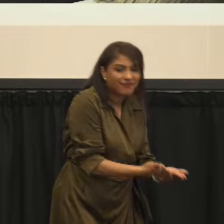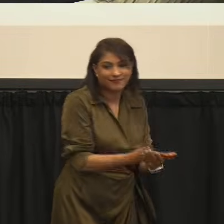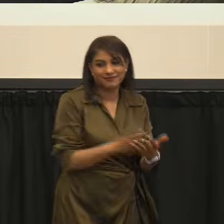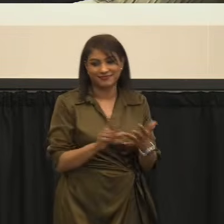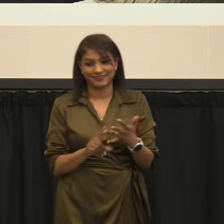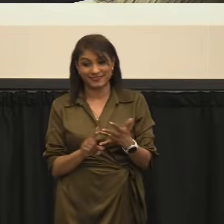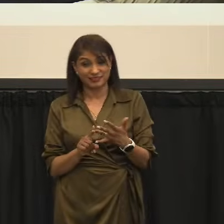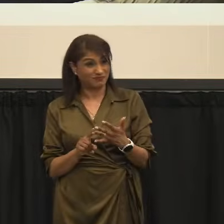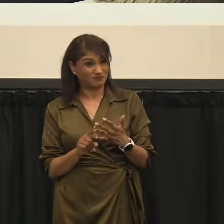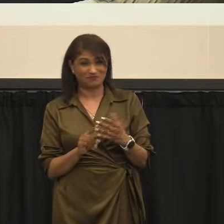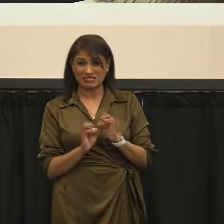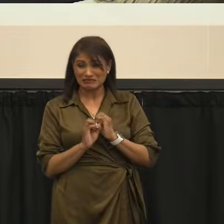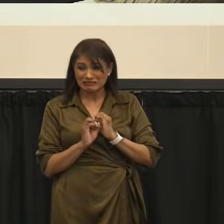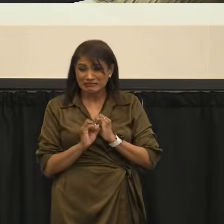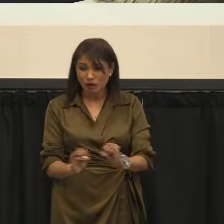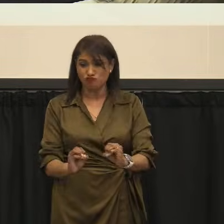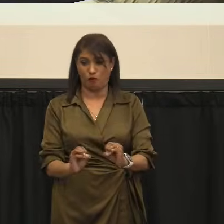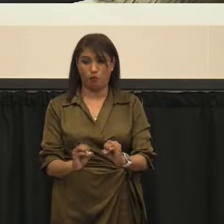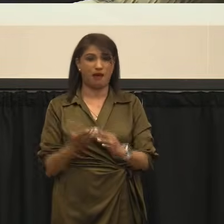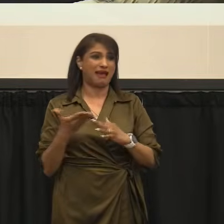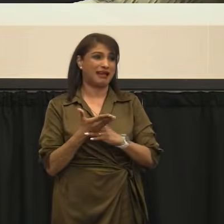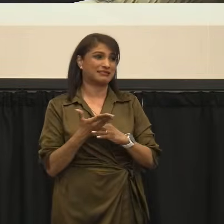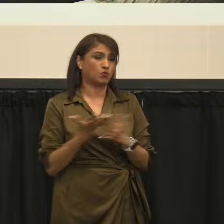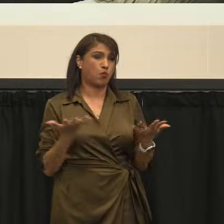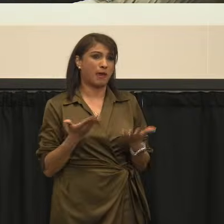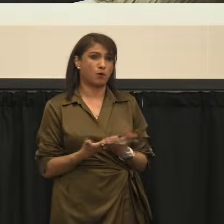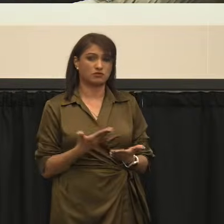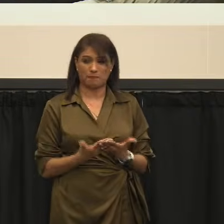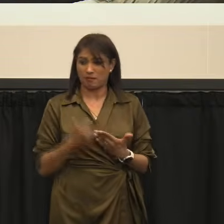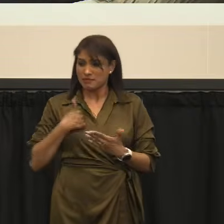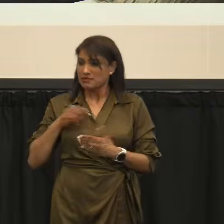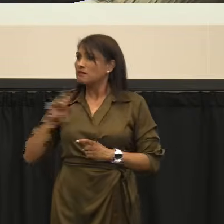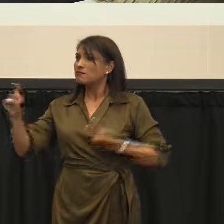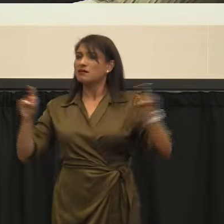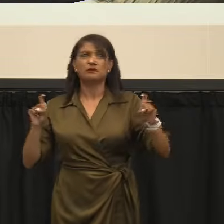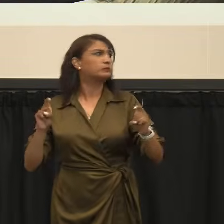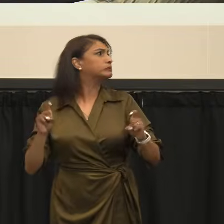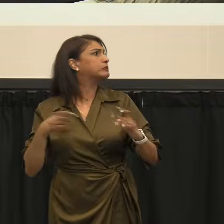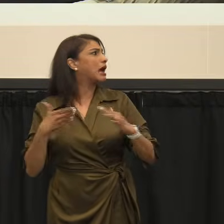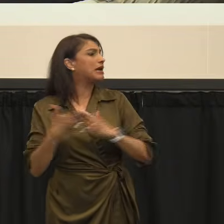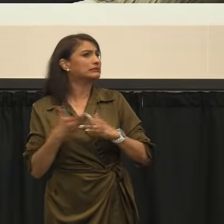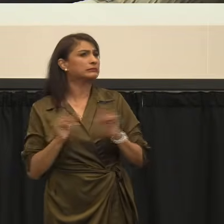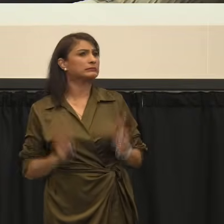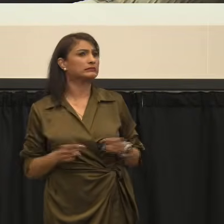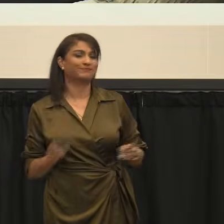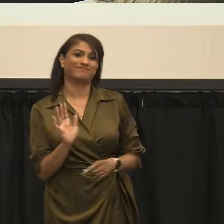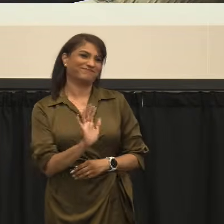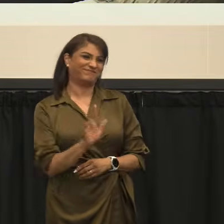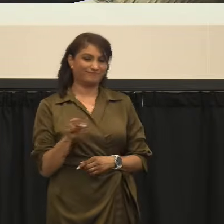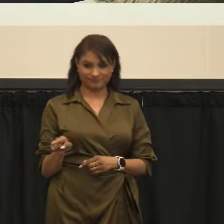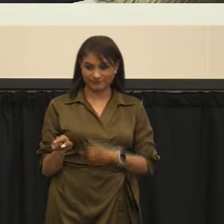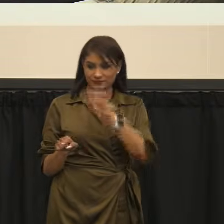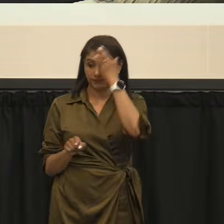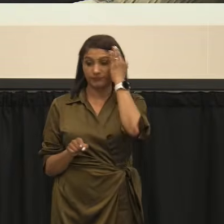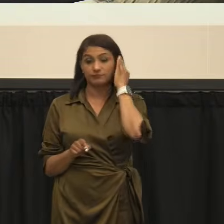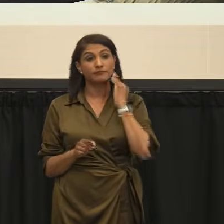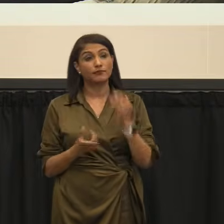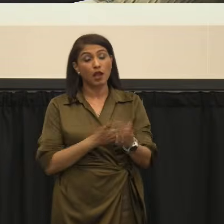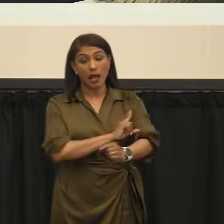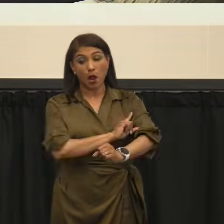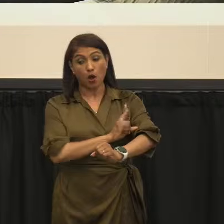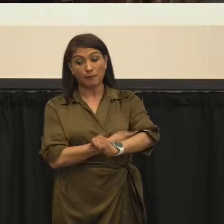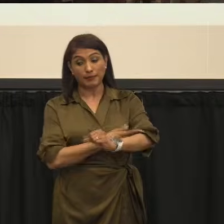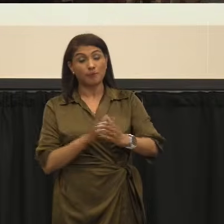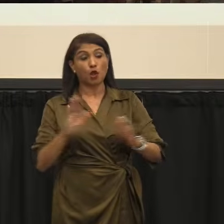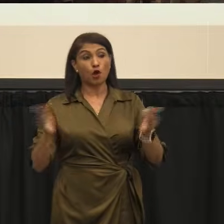function if I don't have any data, if I'm offline? And also zero-rated access where possible. For example, if you're in an area